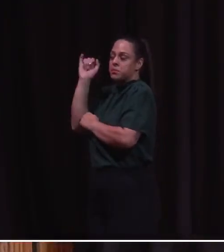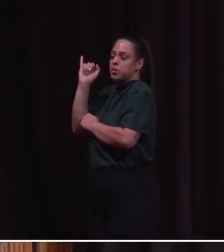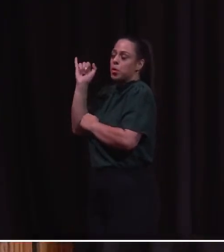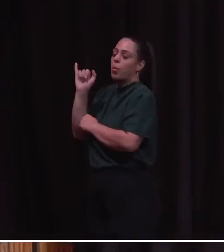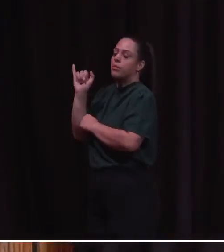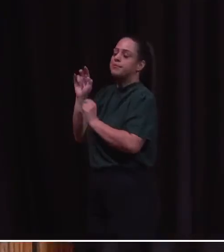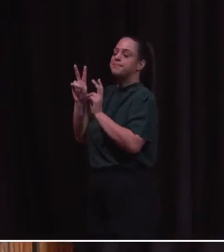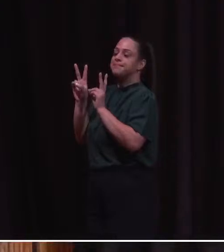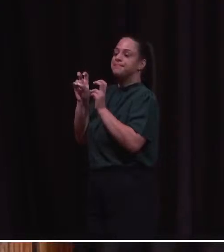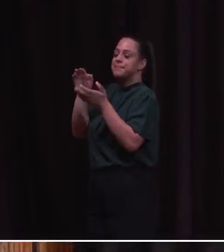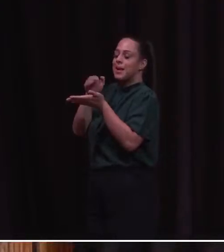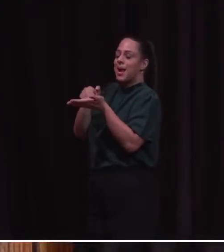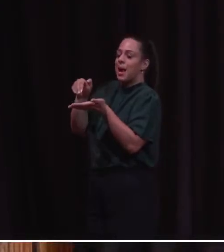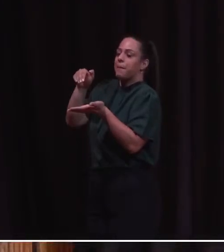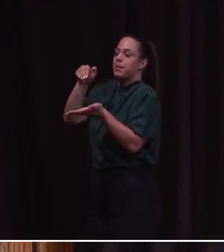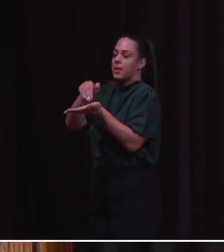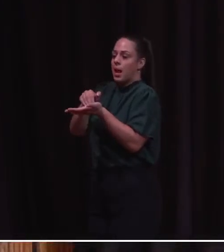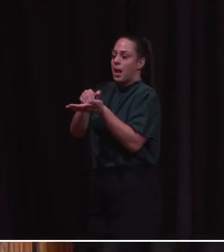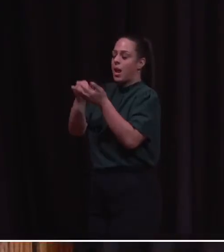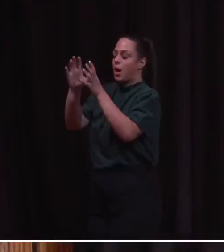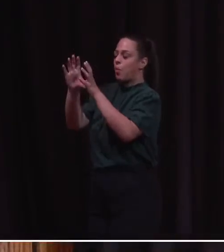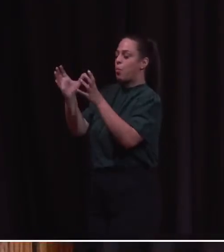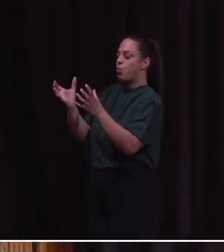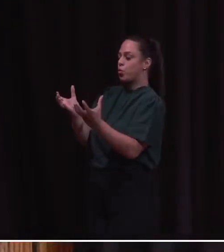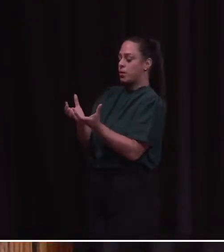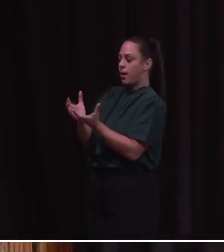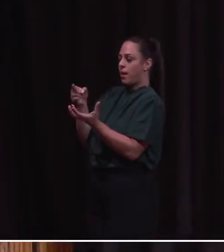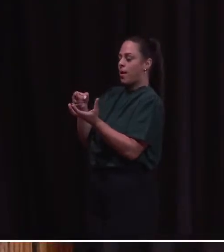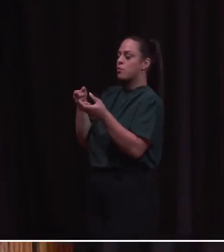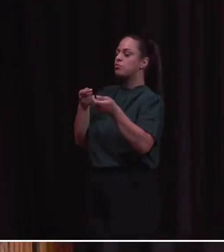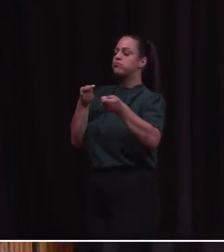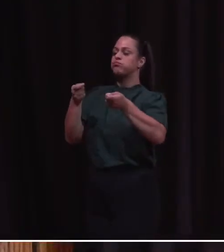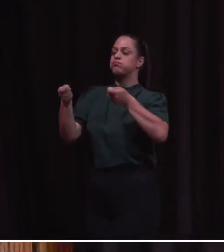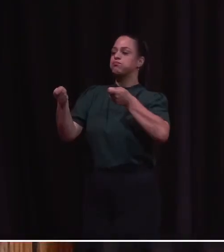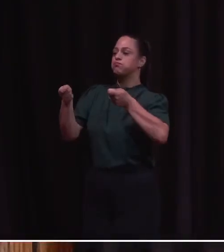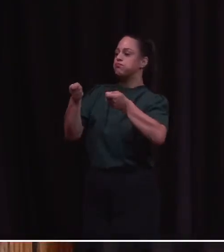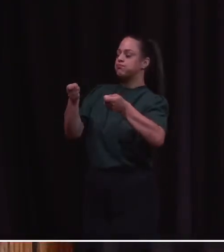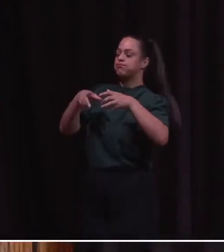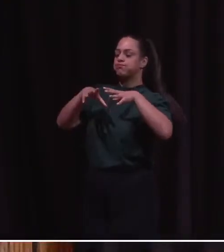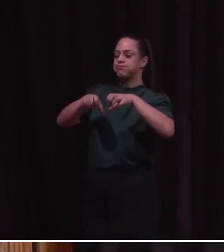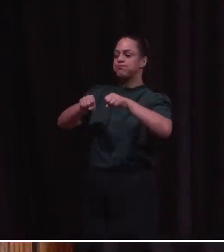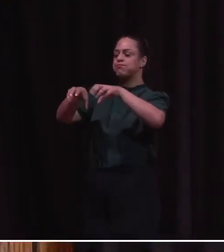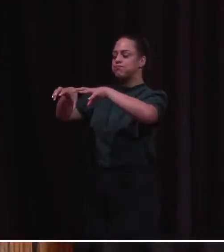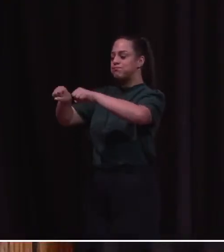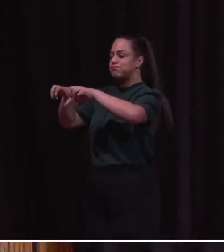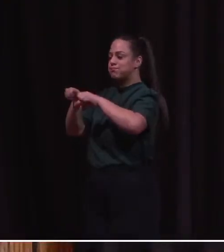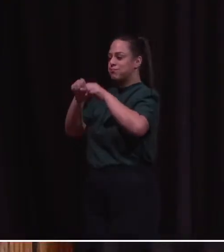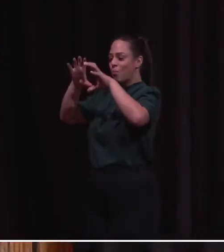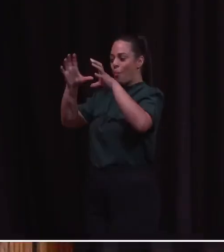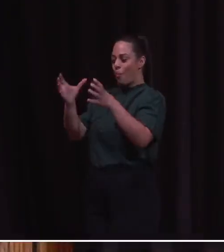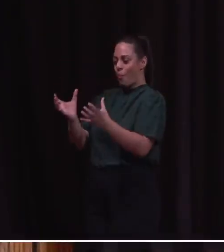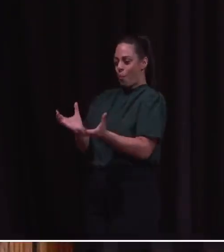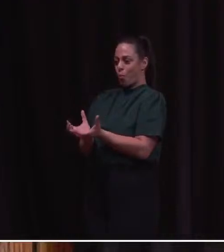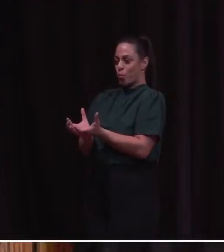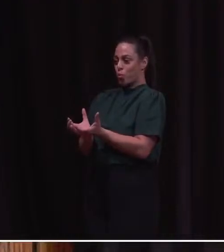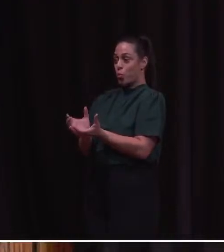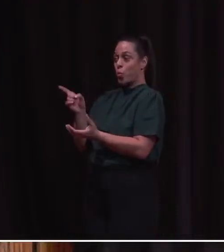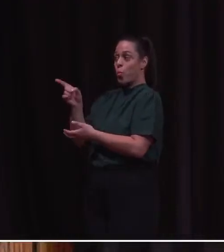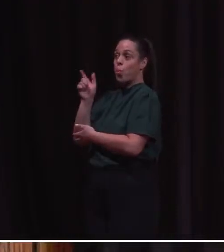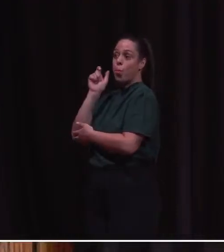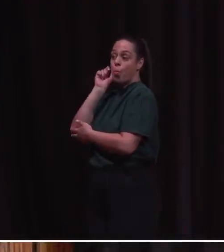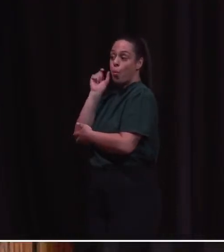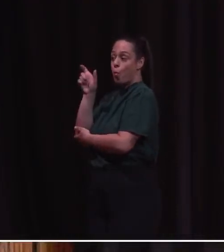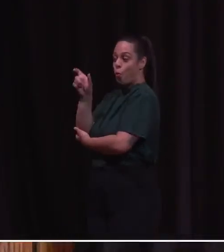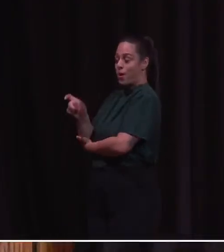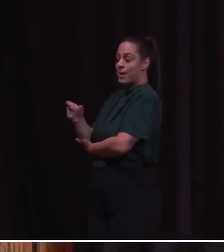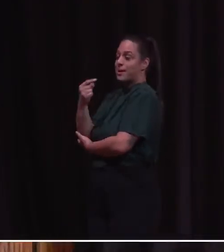center that colonized the rest of the world." Quijano was very clear and very great on the question